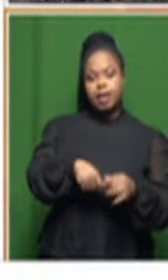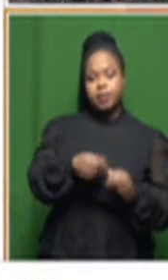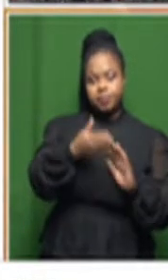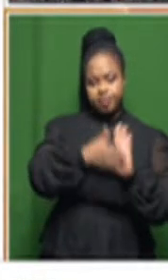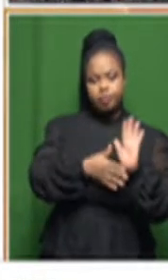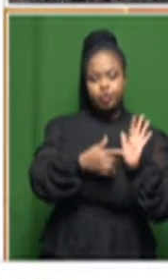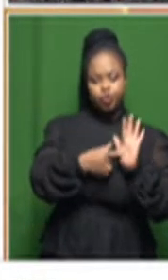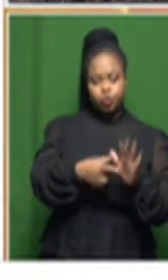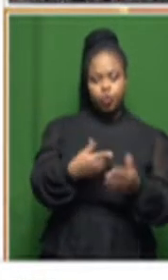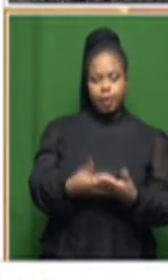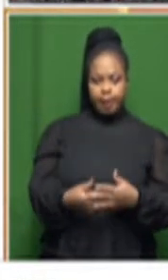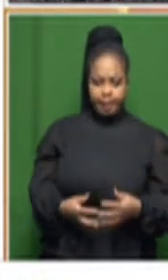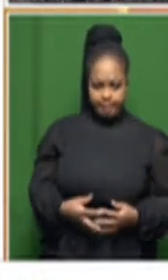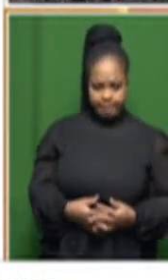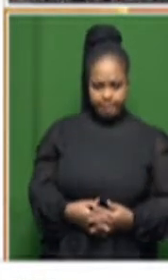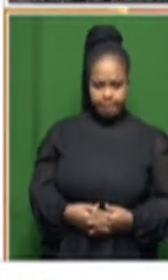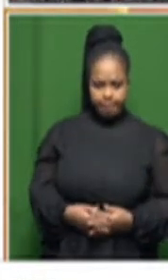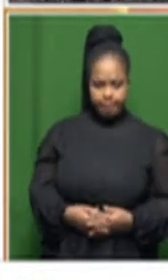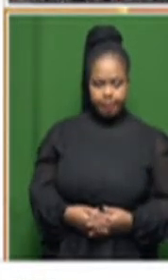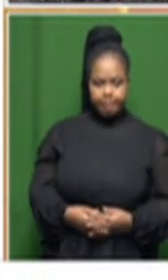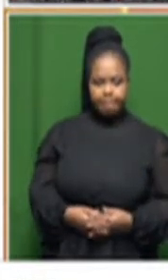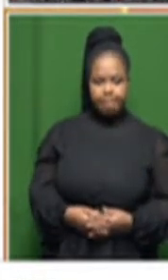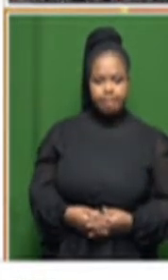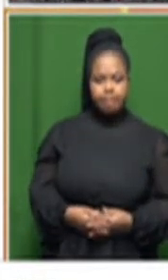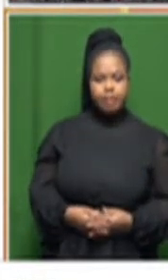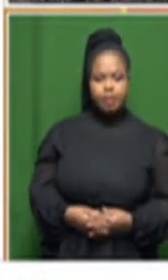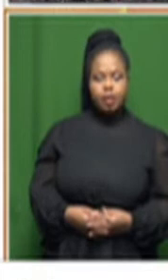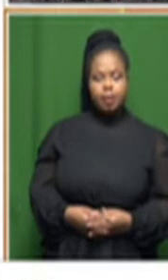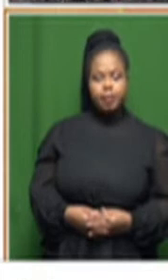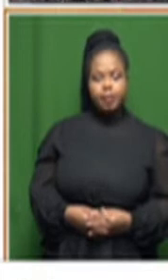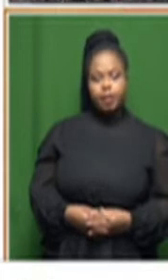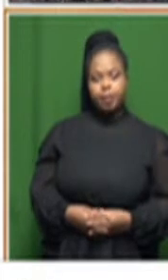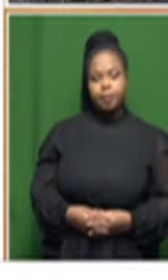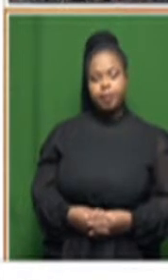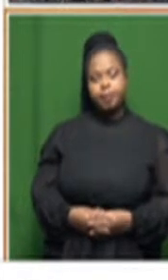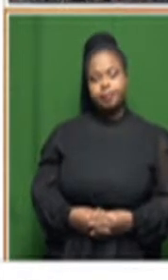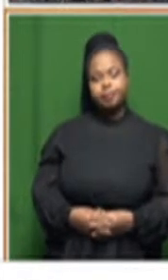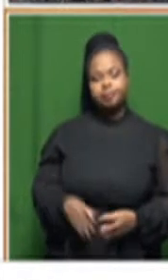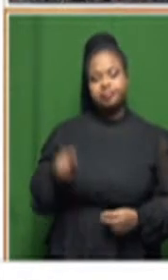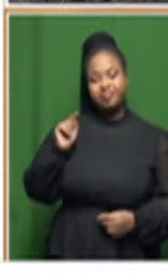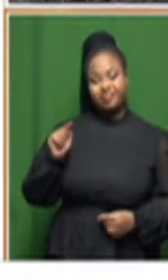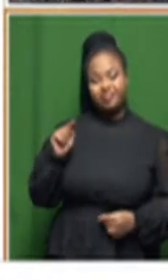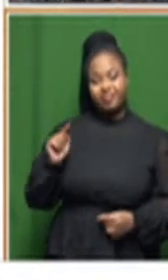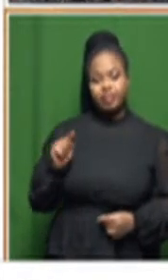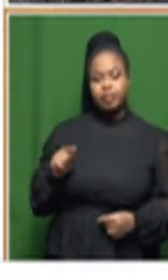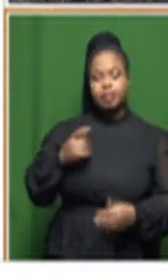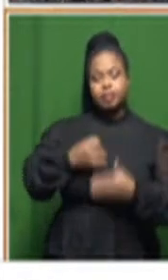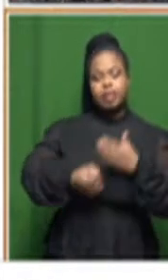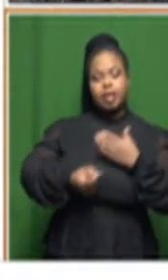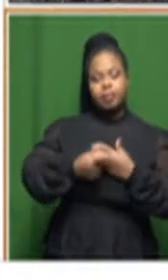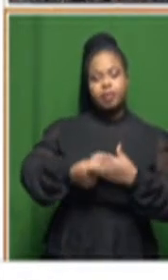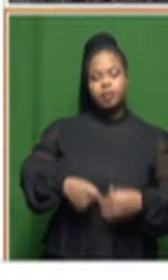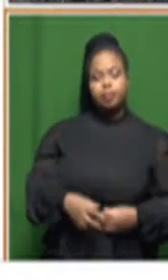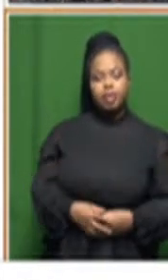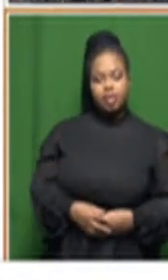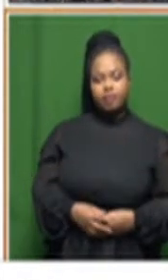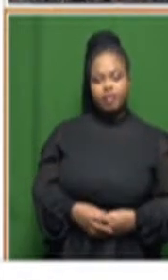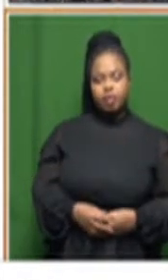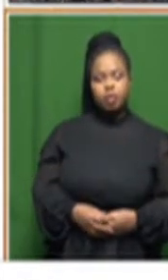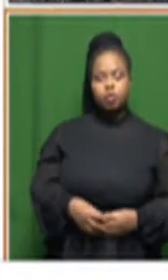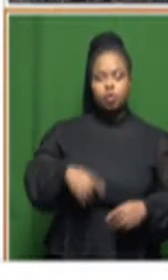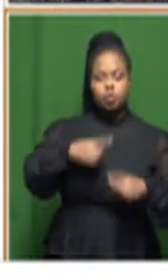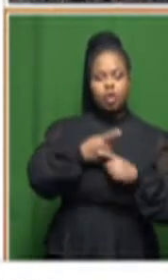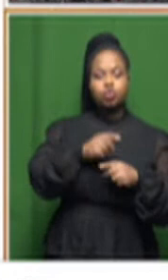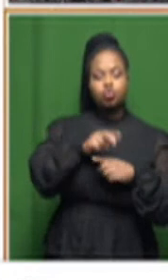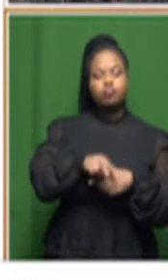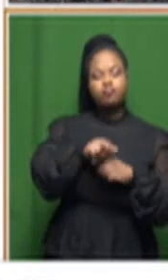pages. Now, I just want to emphasize here, all of this is done, as I said in the beginning, to monitor